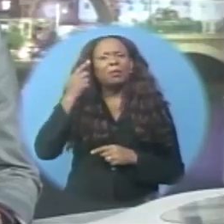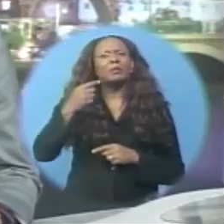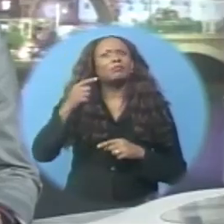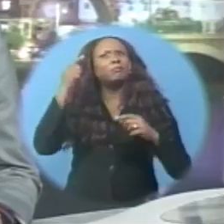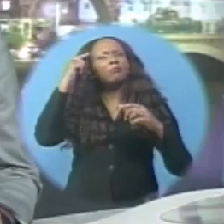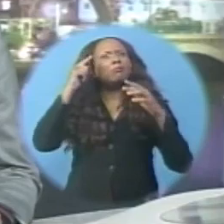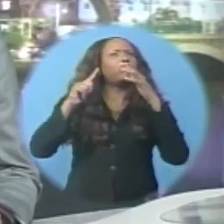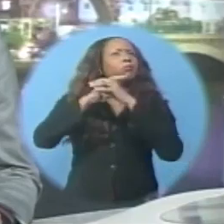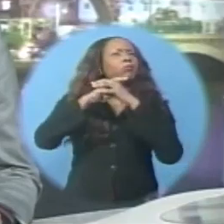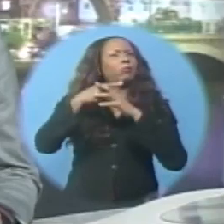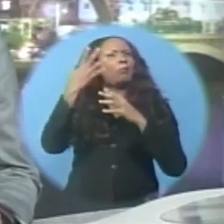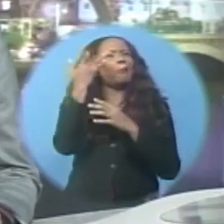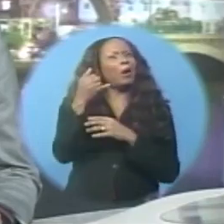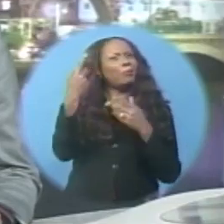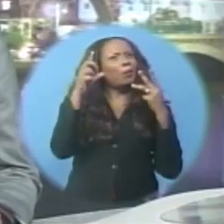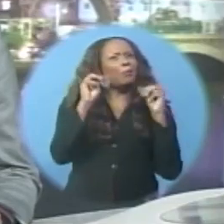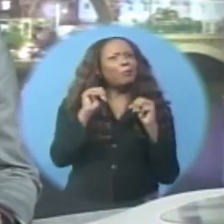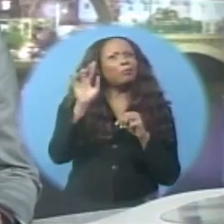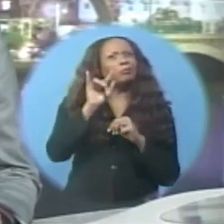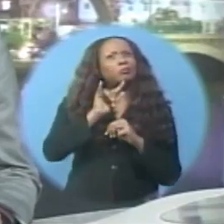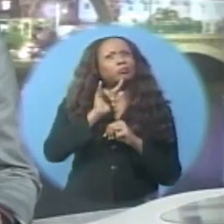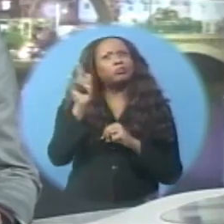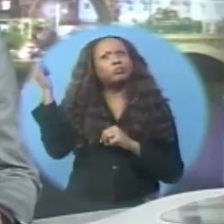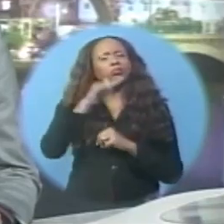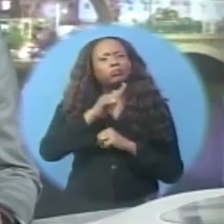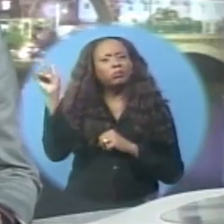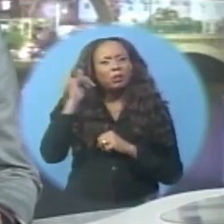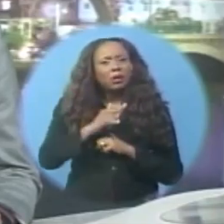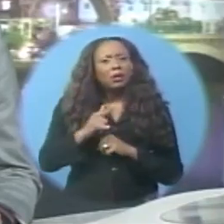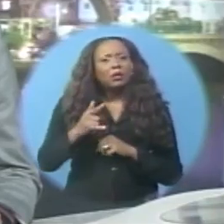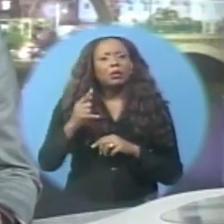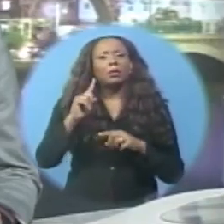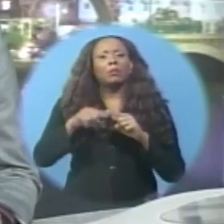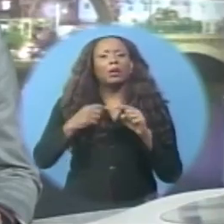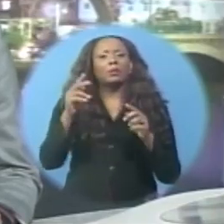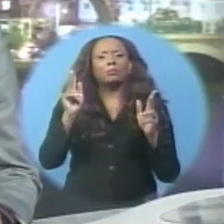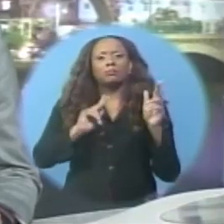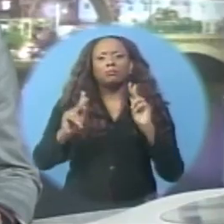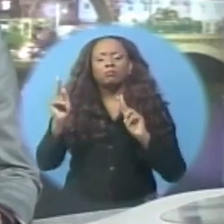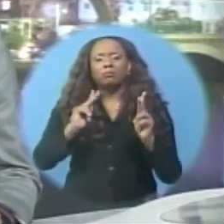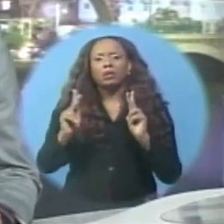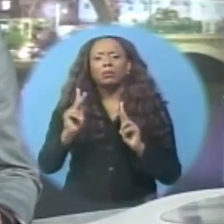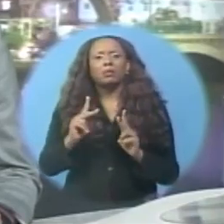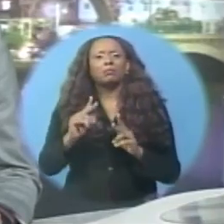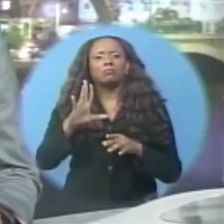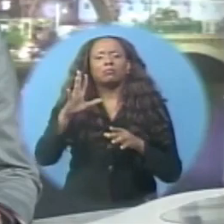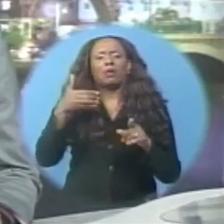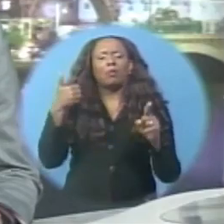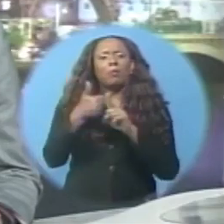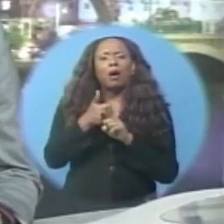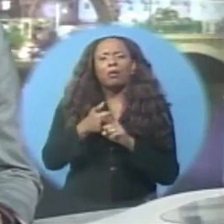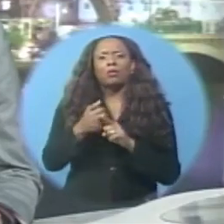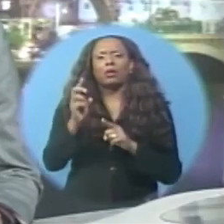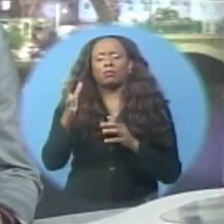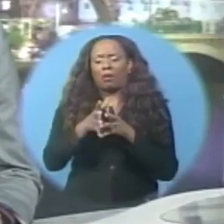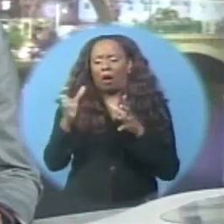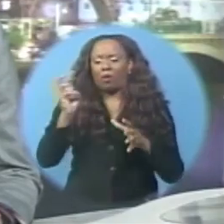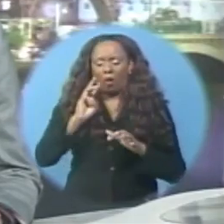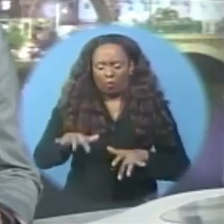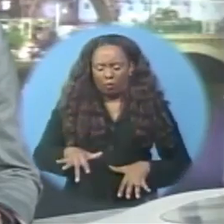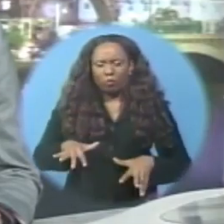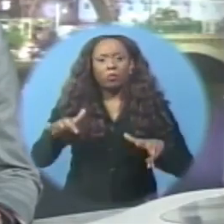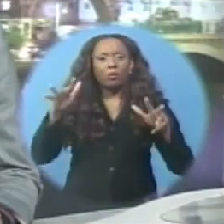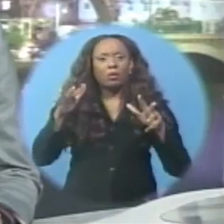that the Prime Minister was traveling at a time when thousands of citizens were being impacted by massive floods throughout the country. Dr.